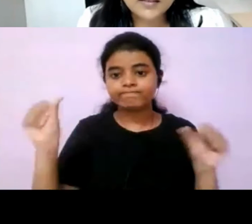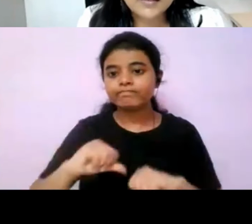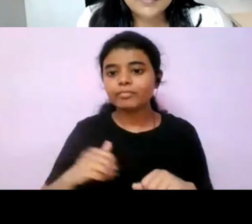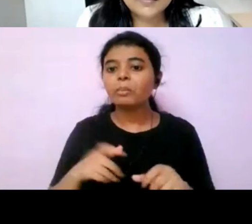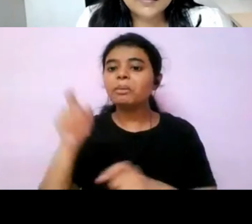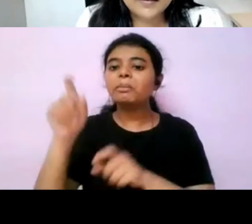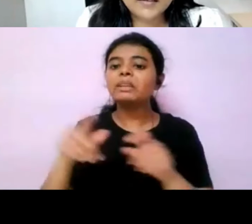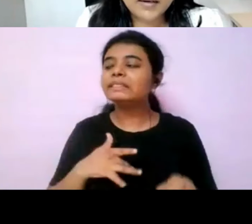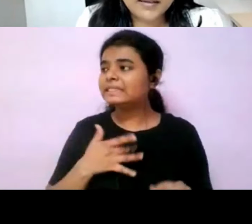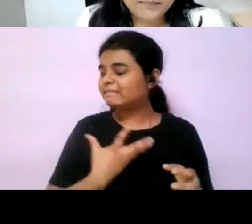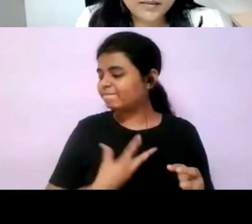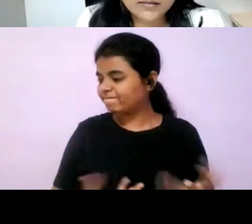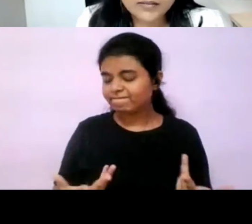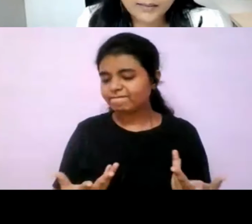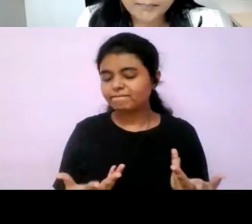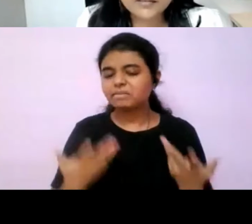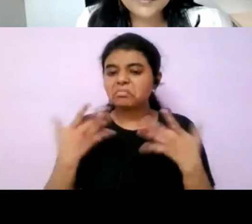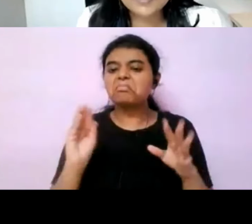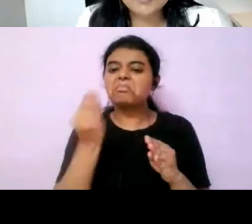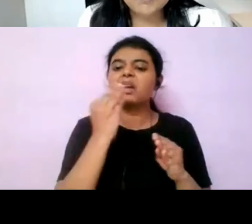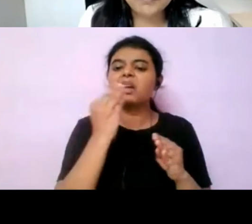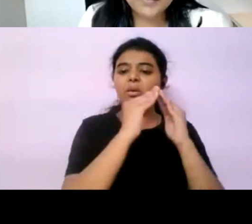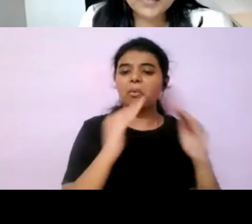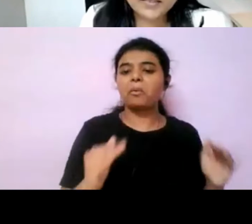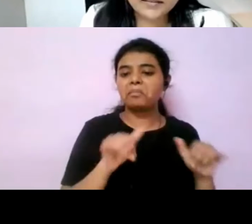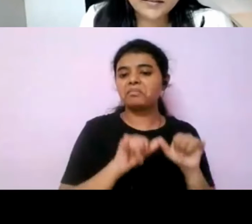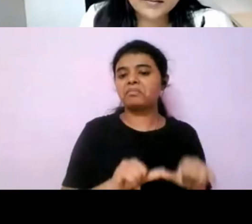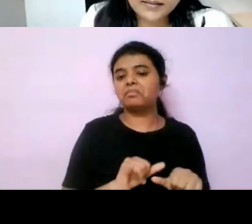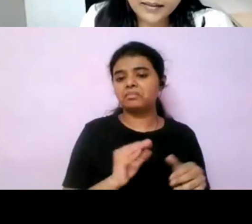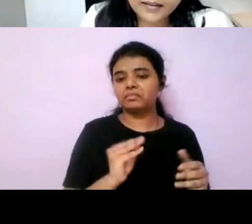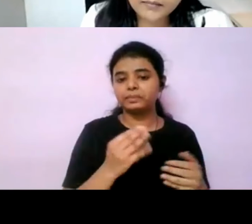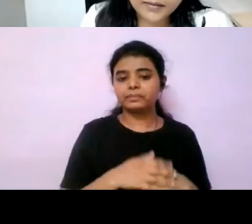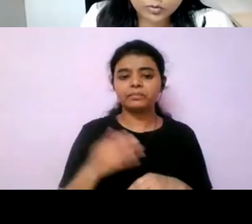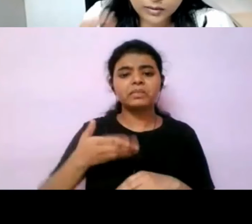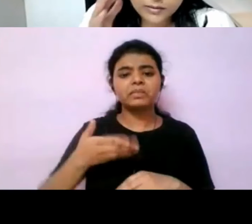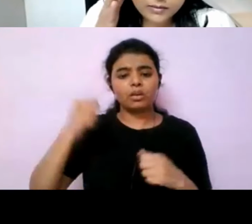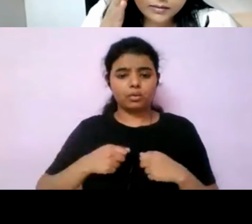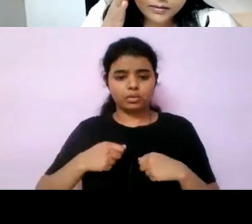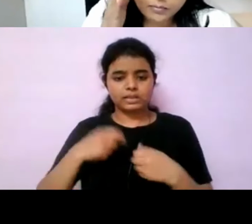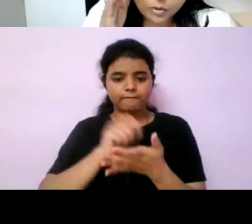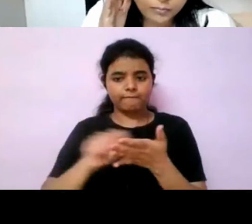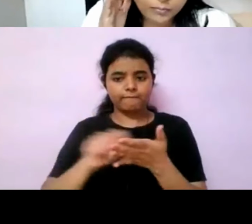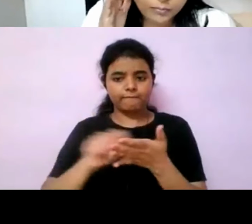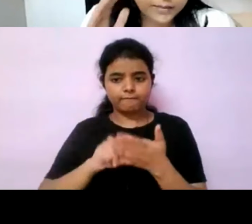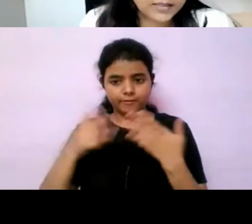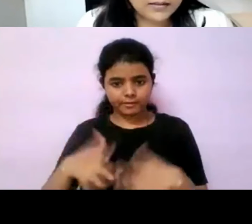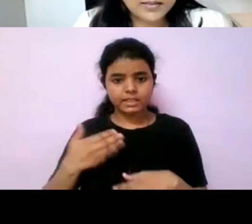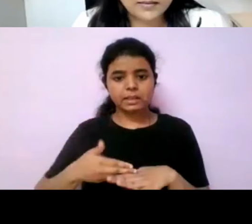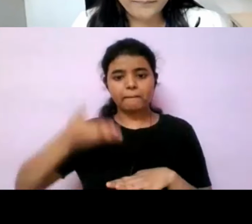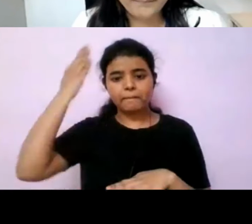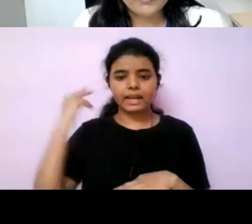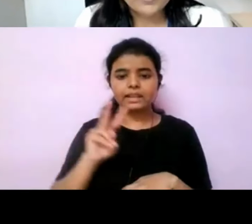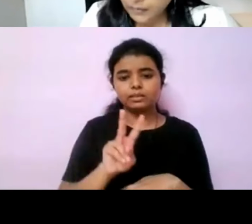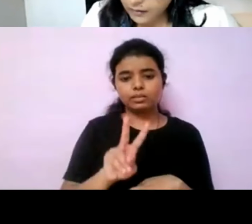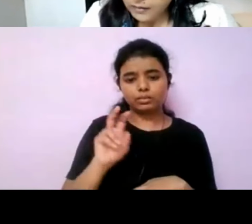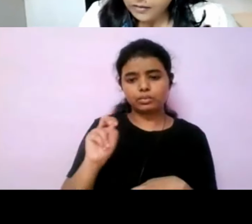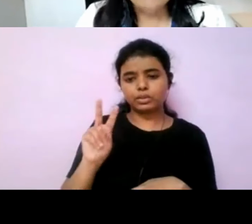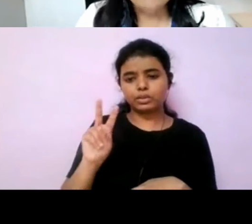this in my chapter that has been published in Lilika Mehrotra's book published last year.